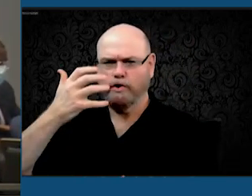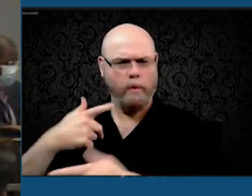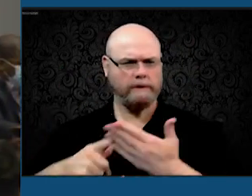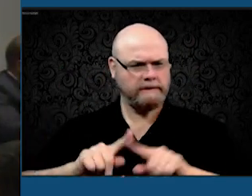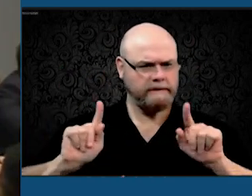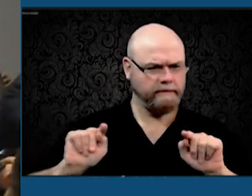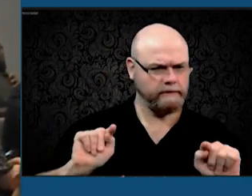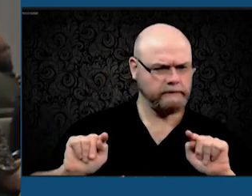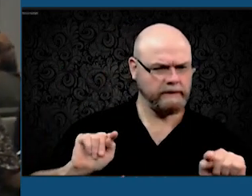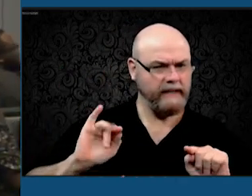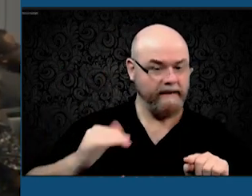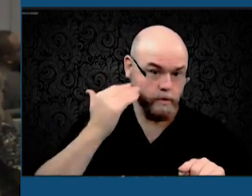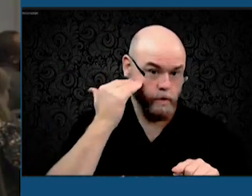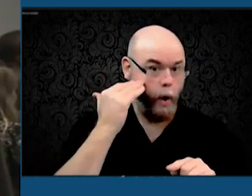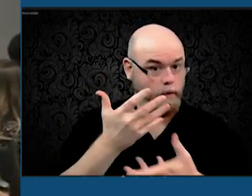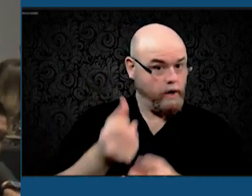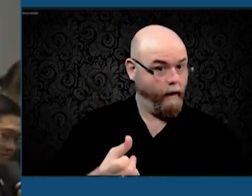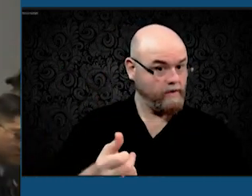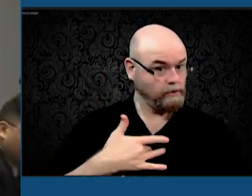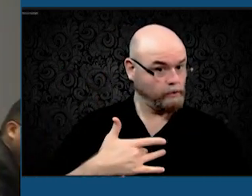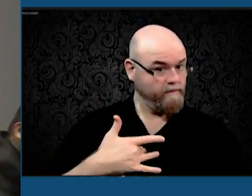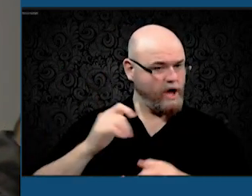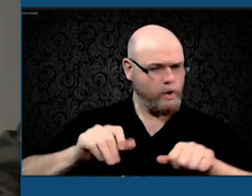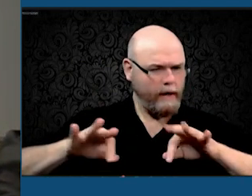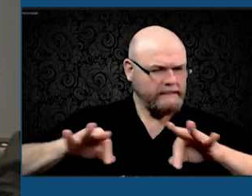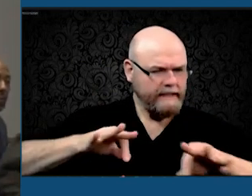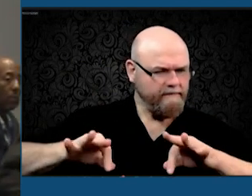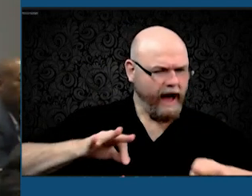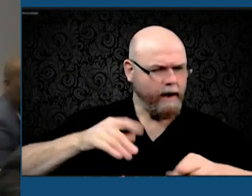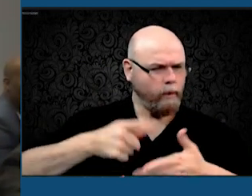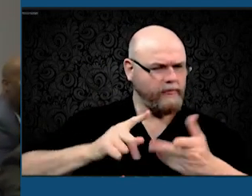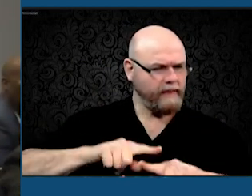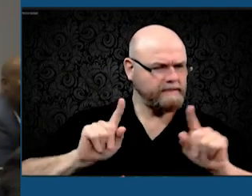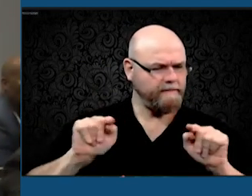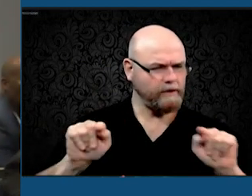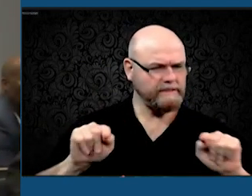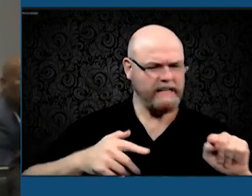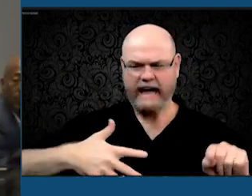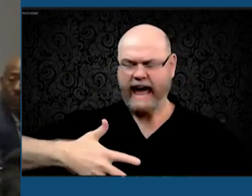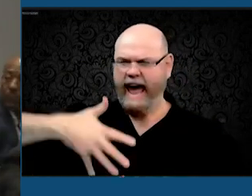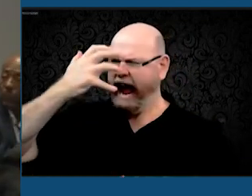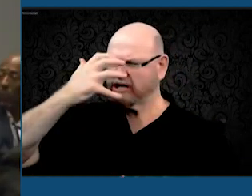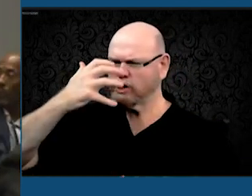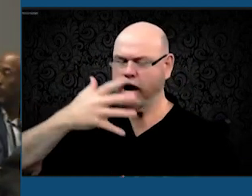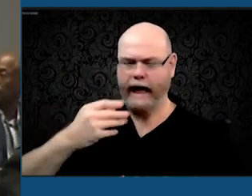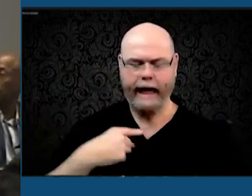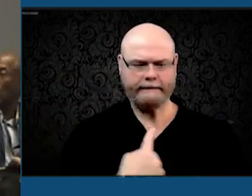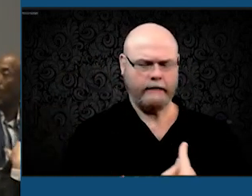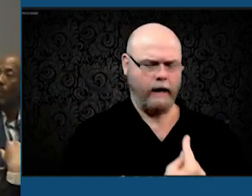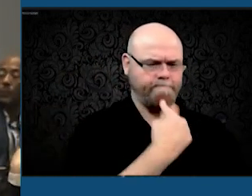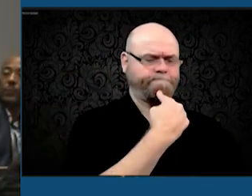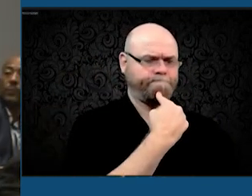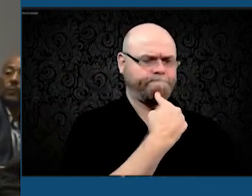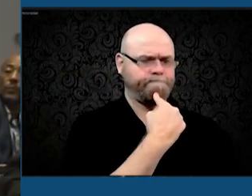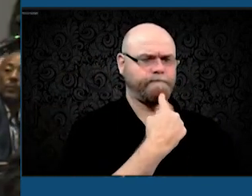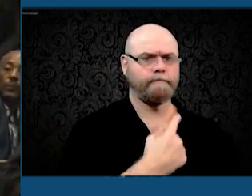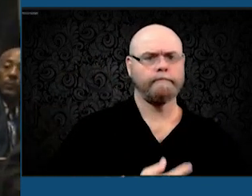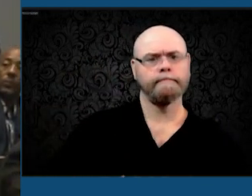Raise your hand if you're confident that you can give me the definition of anger versus disappointment.